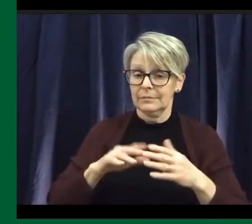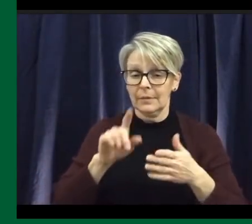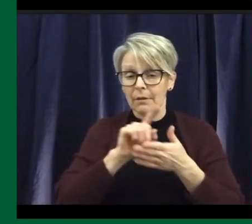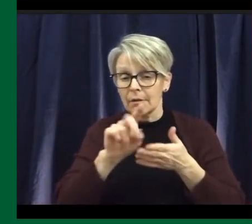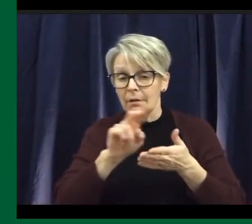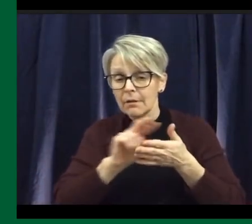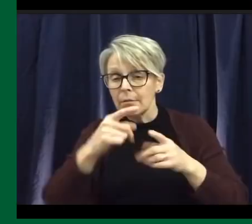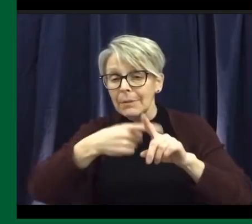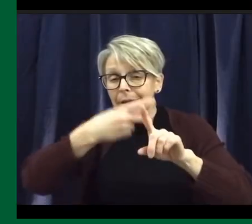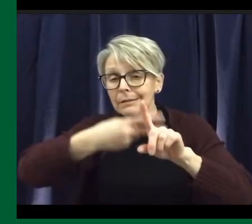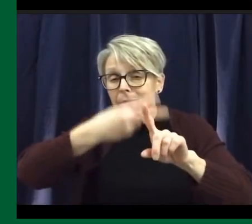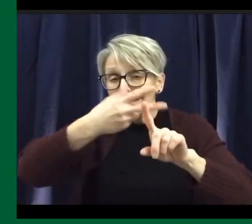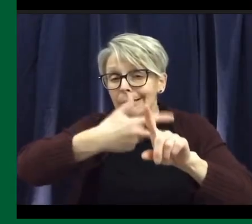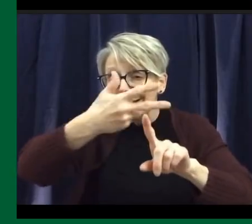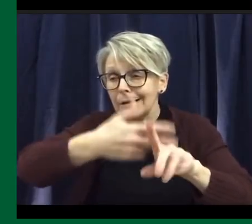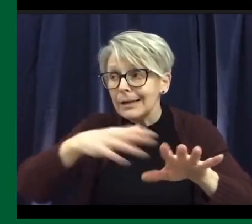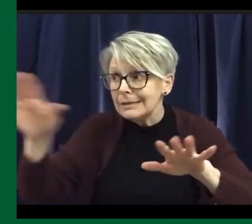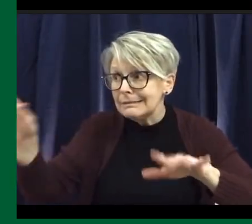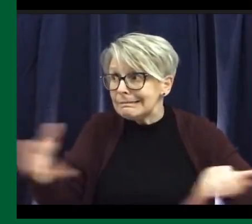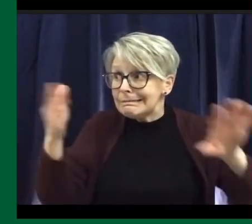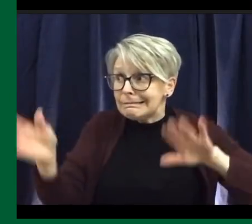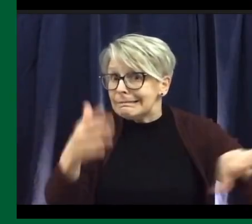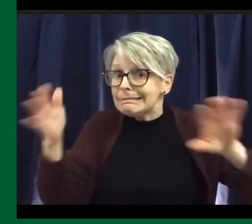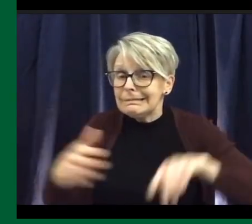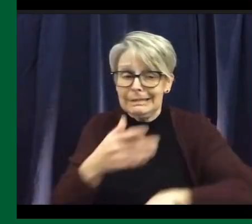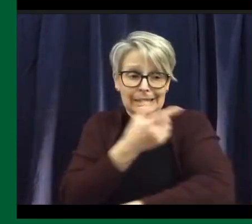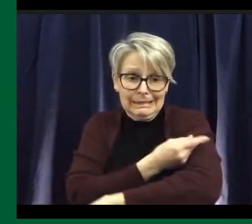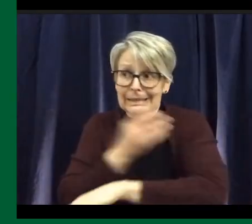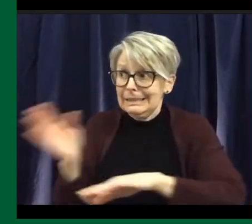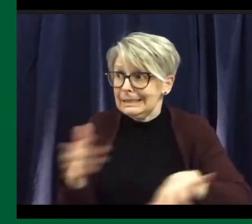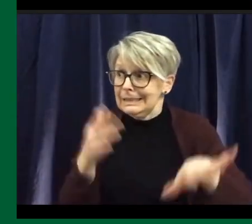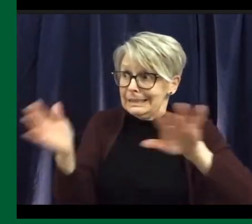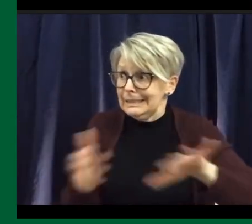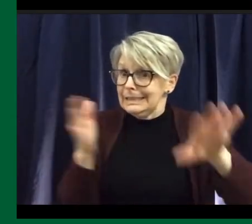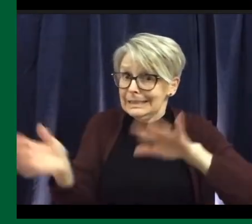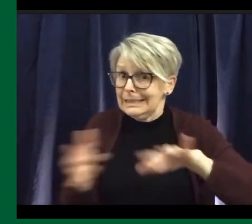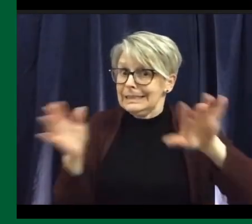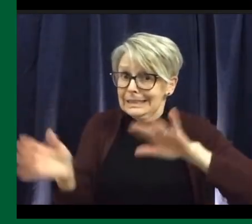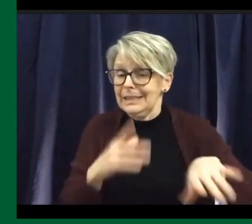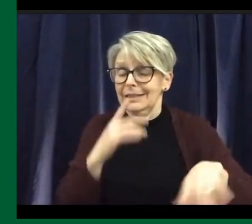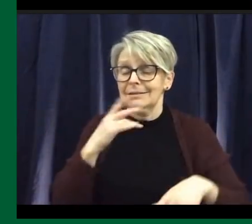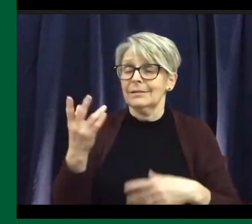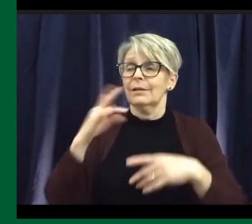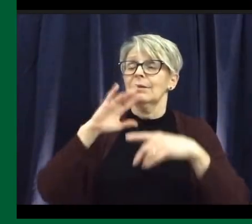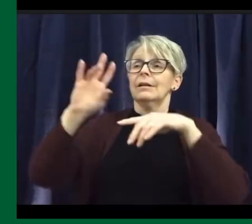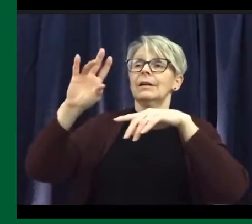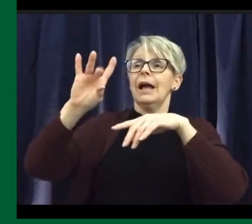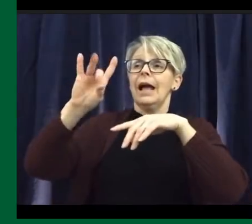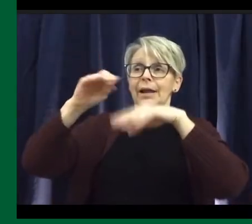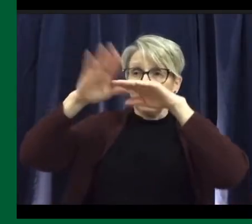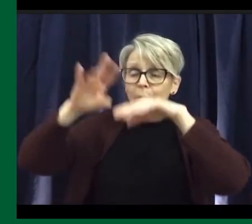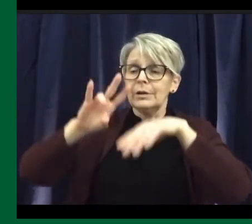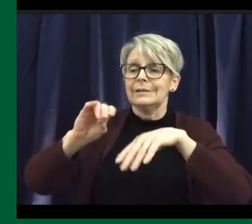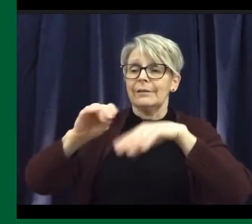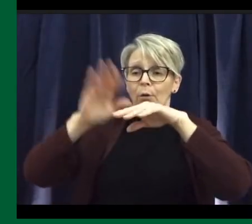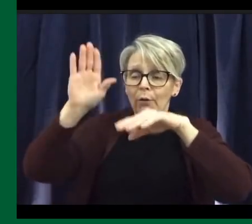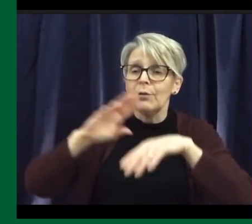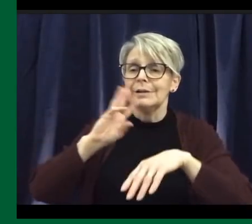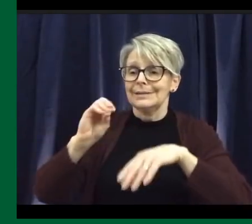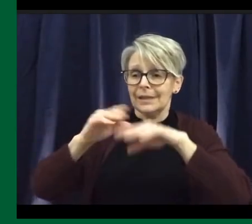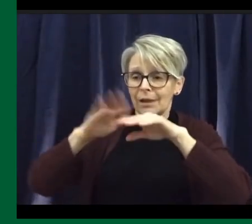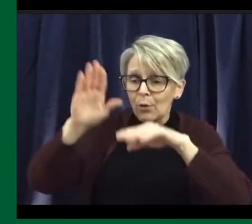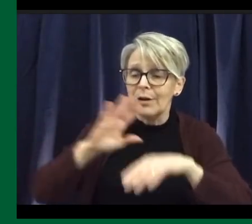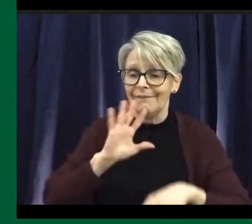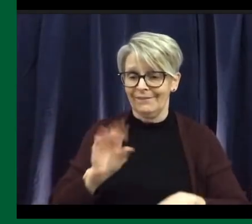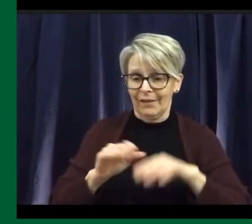to start vaccinating with a high uptake in people who are older, 70 and older, 60 and older, 50 and older, then